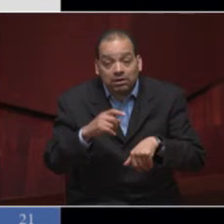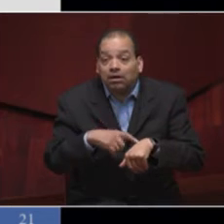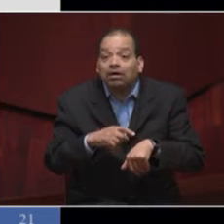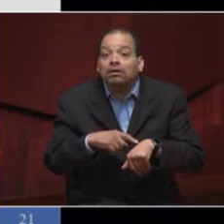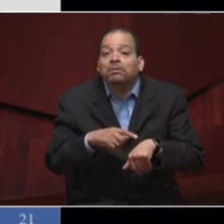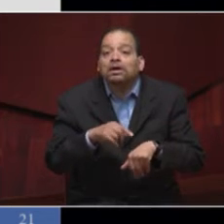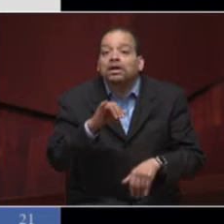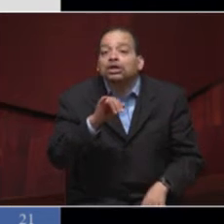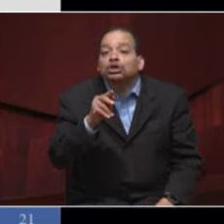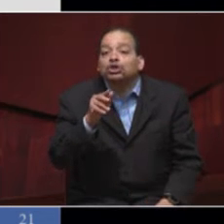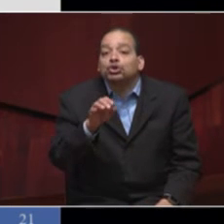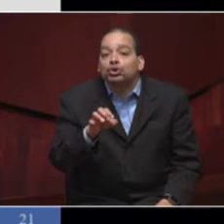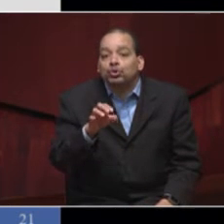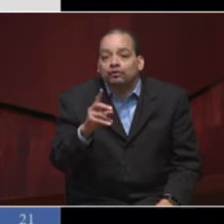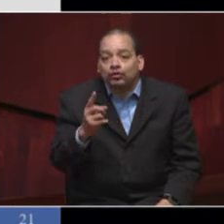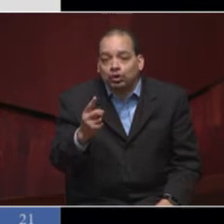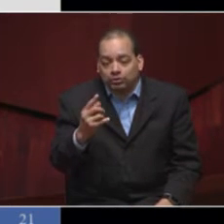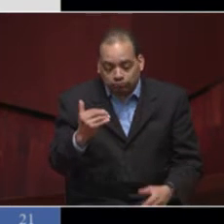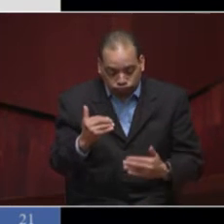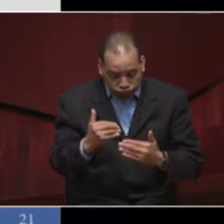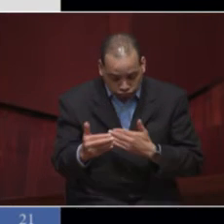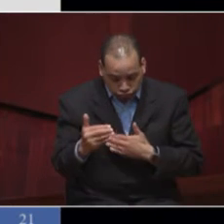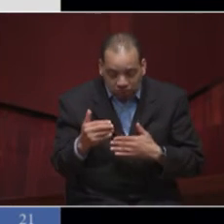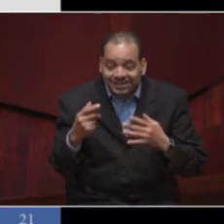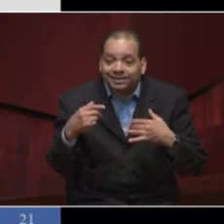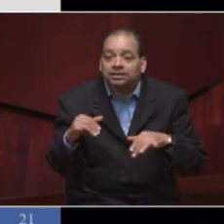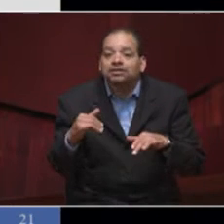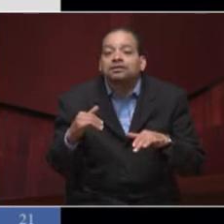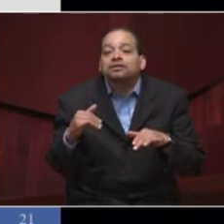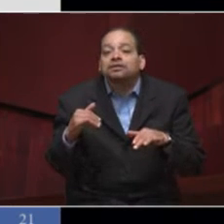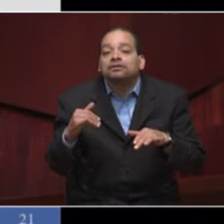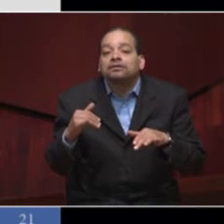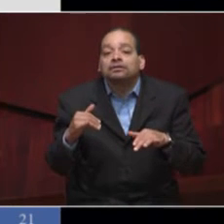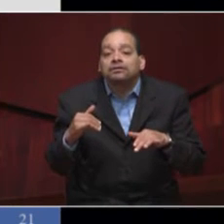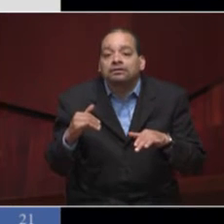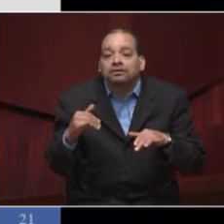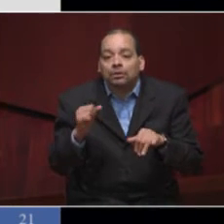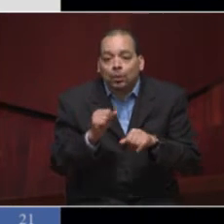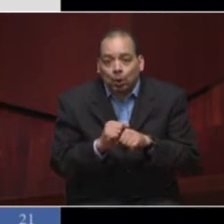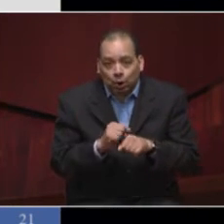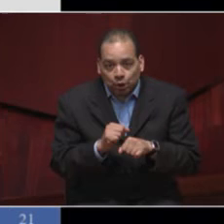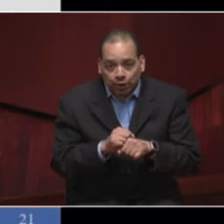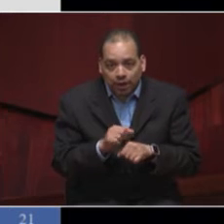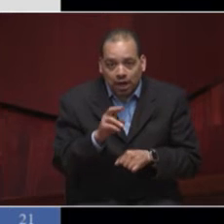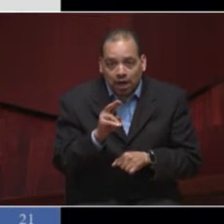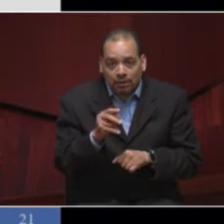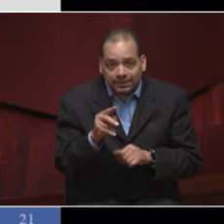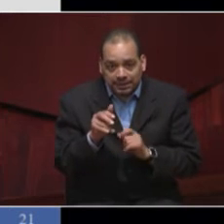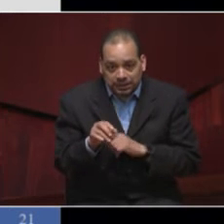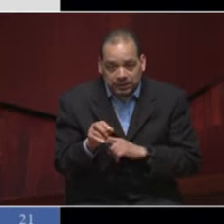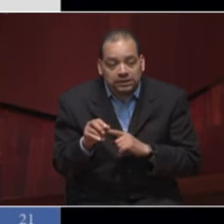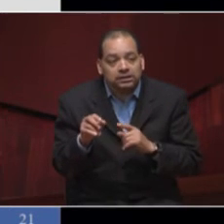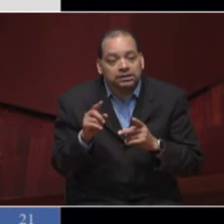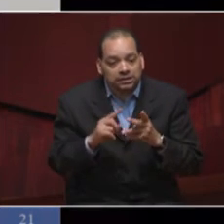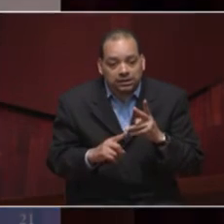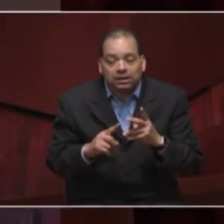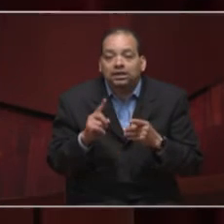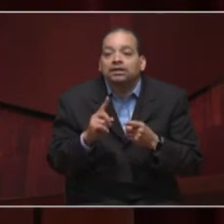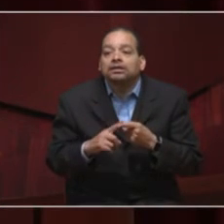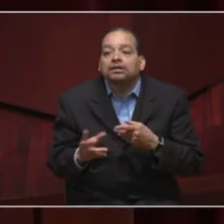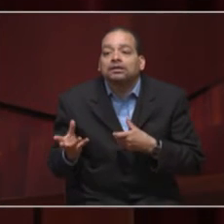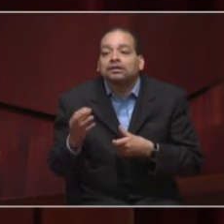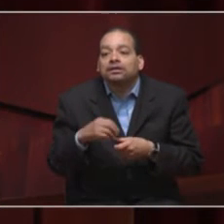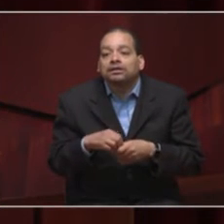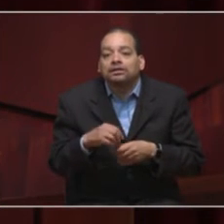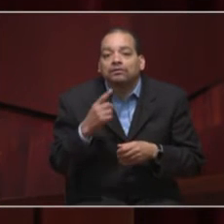June, obviously, to finish your review, get your updates done, and get them in the queue for the archival